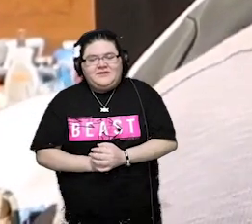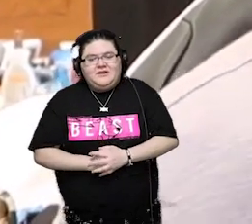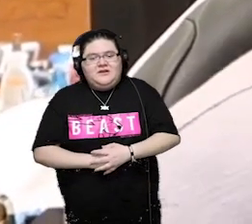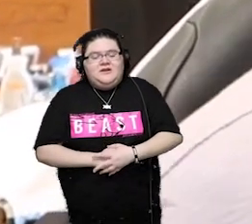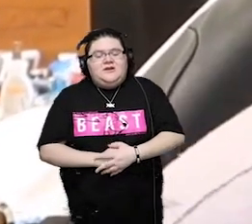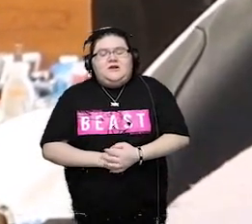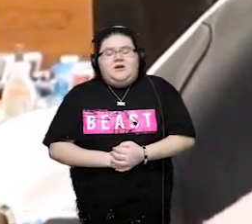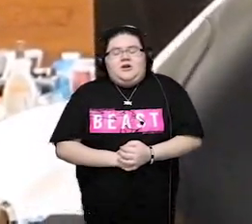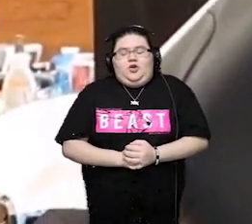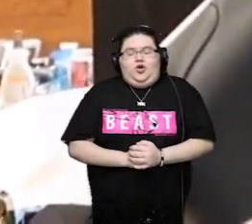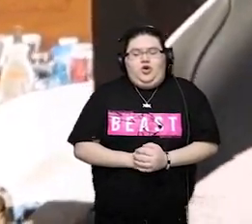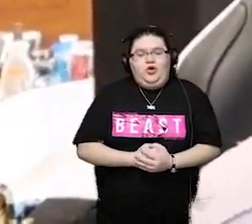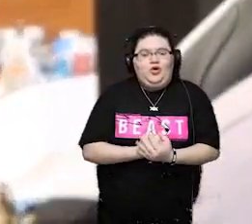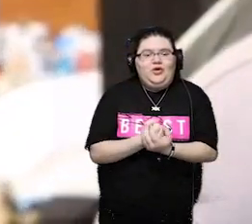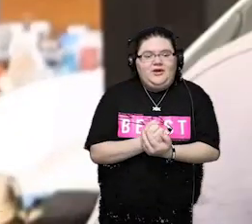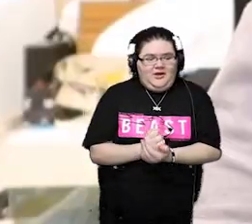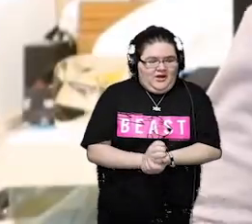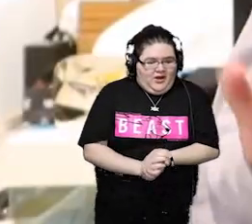legs, man.